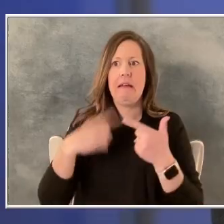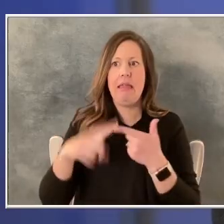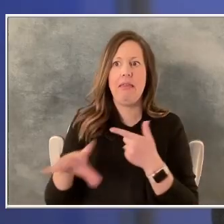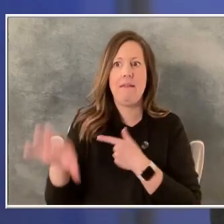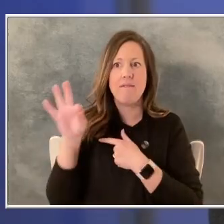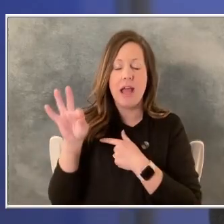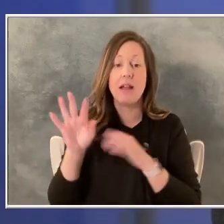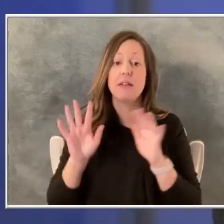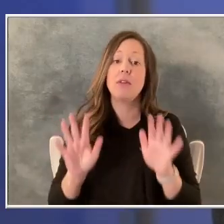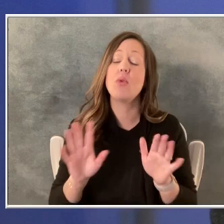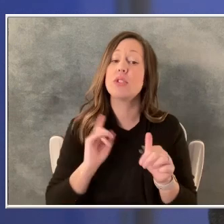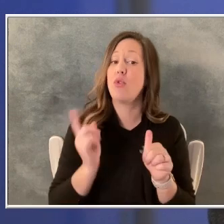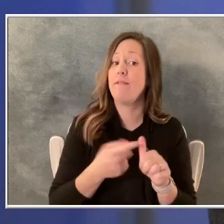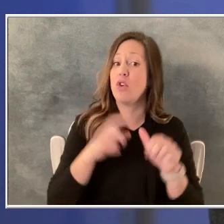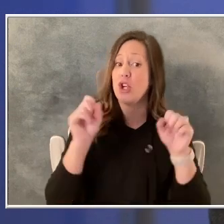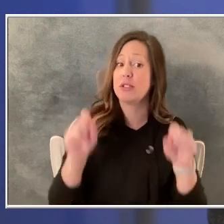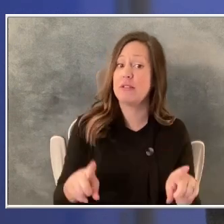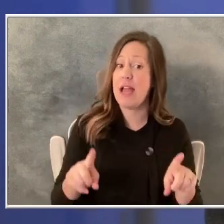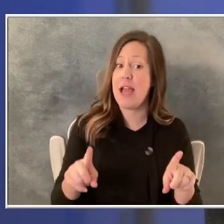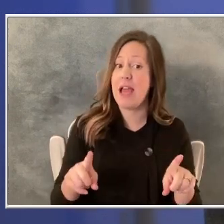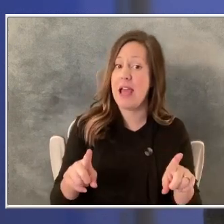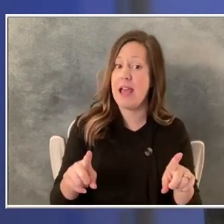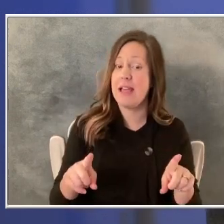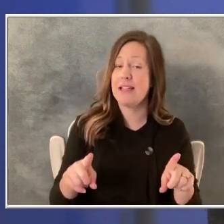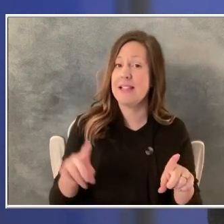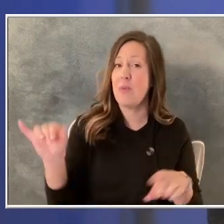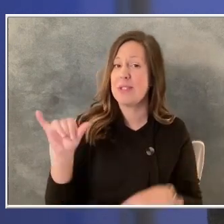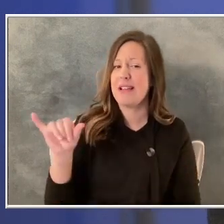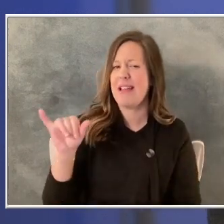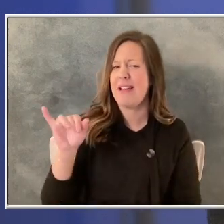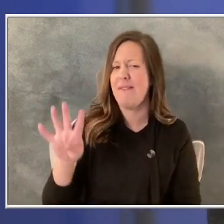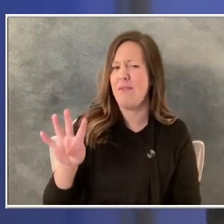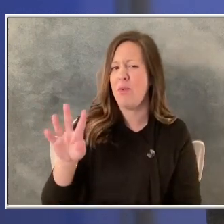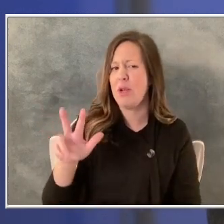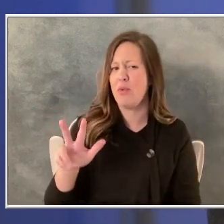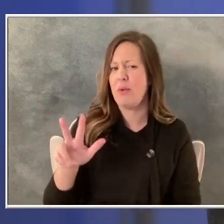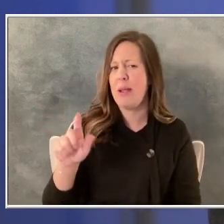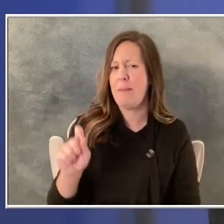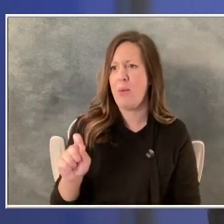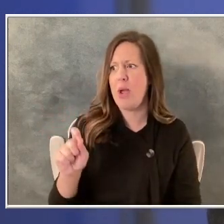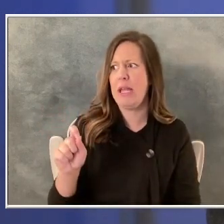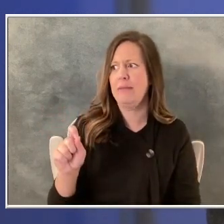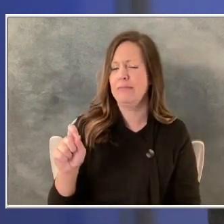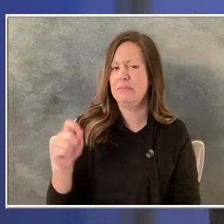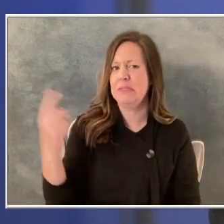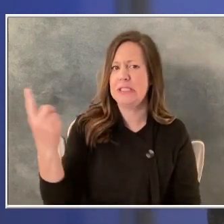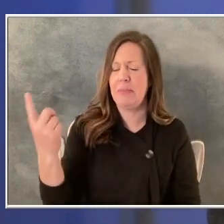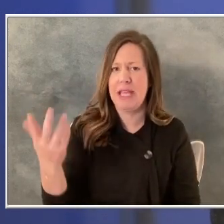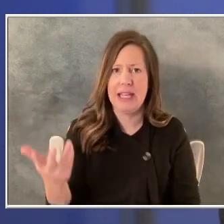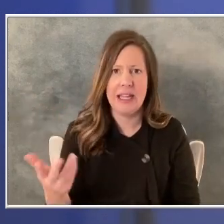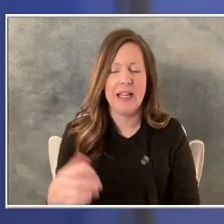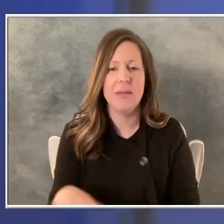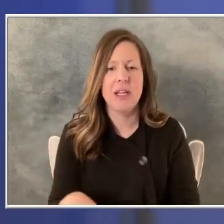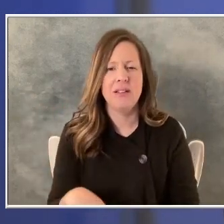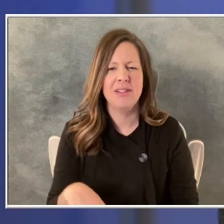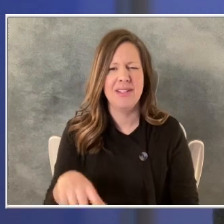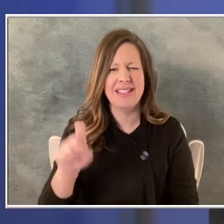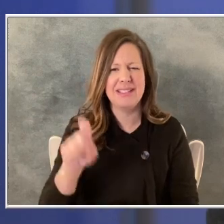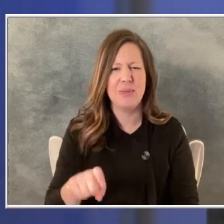found it was elevated to 43 point something, which is, it should be